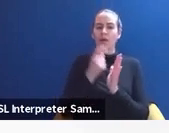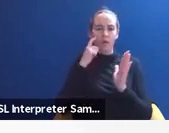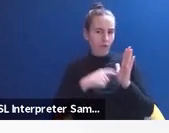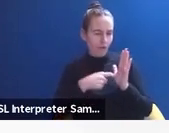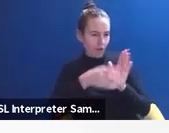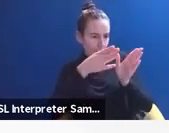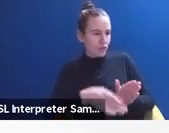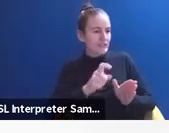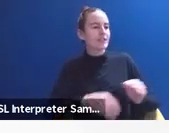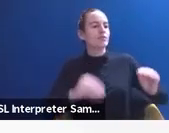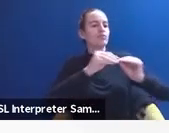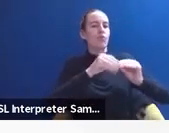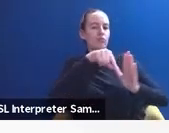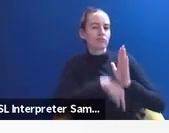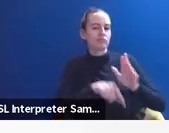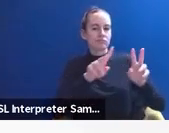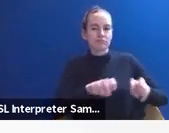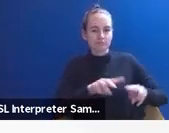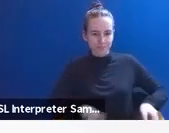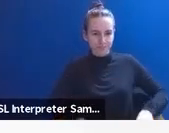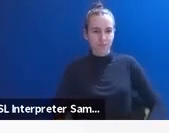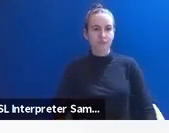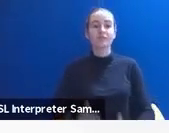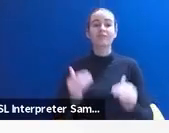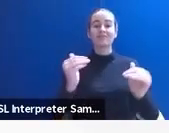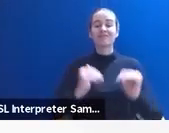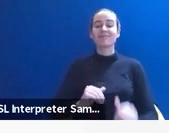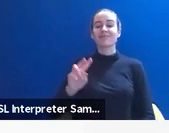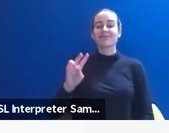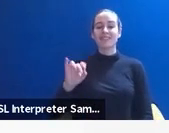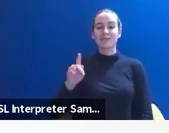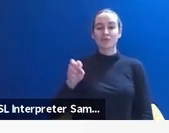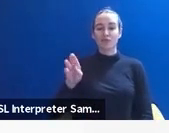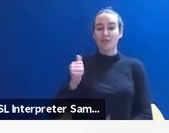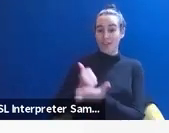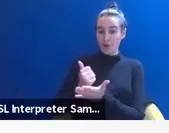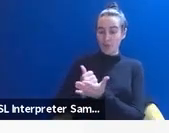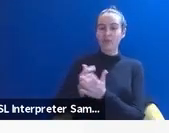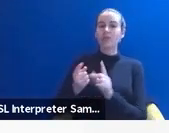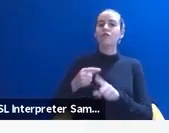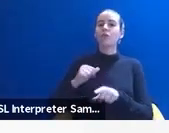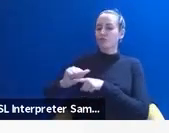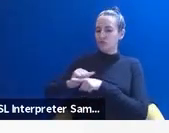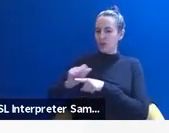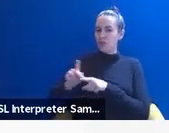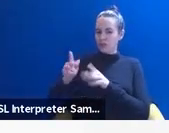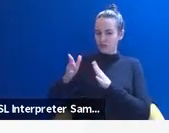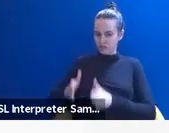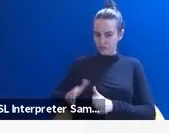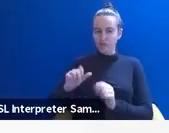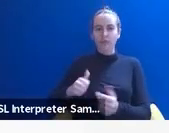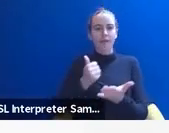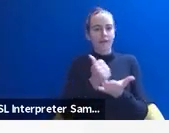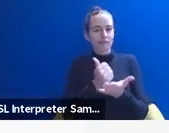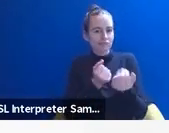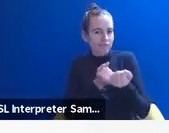need further evaluation. Vestibular therapy by trained professionals is used to treat symptoms from inner